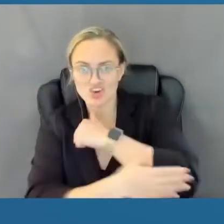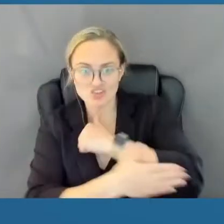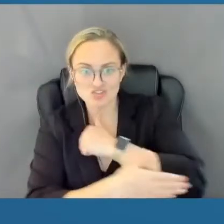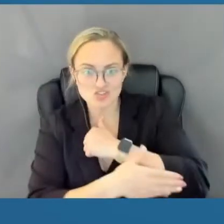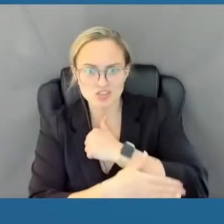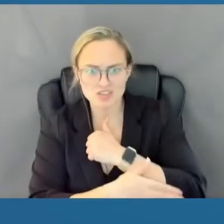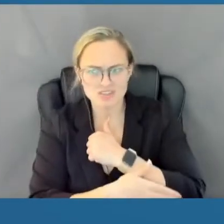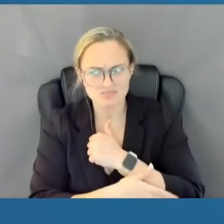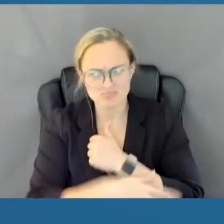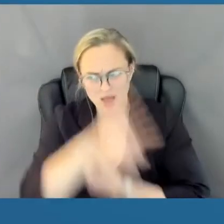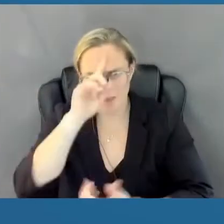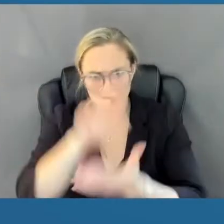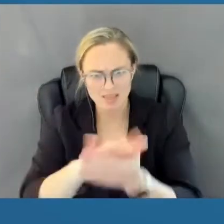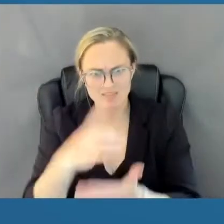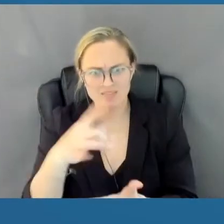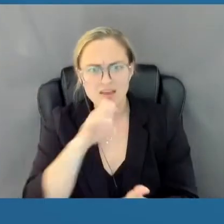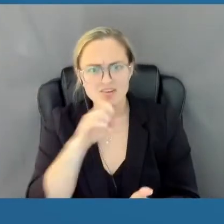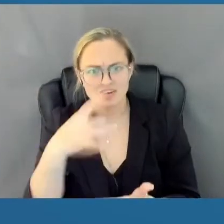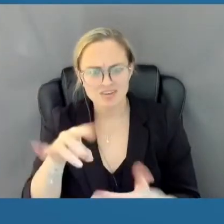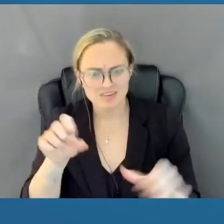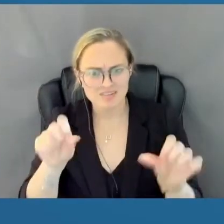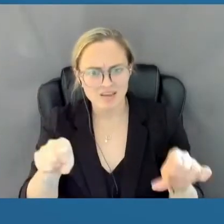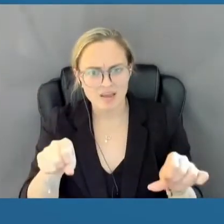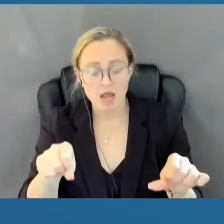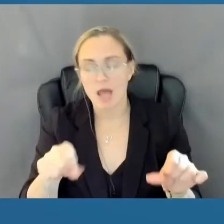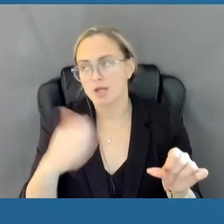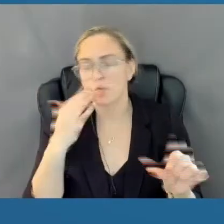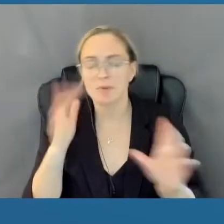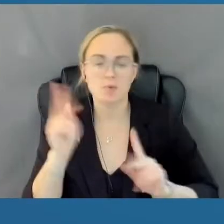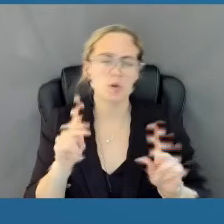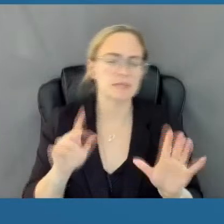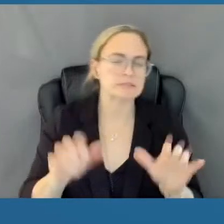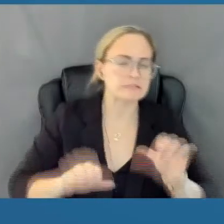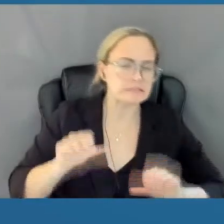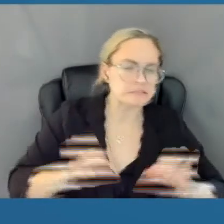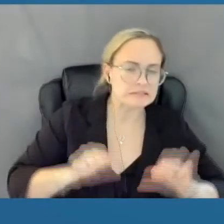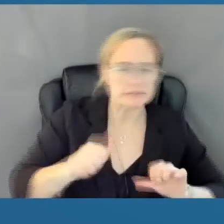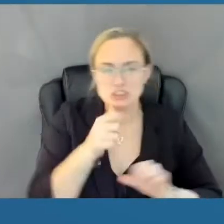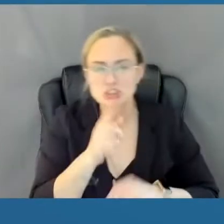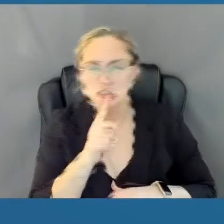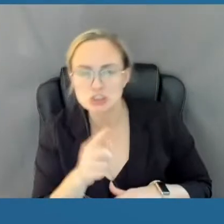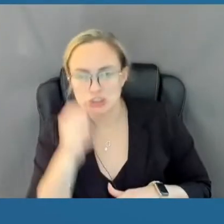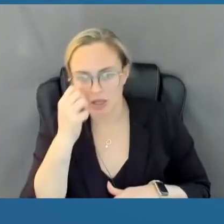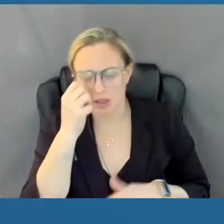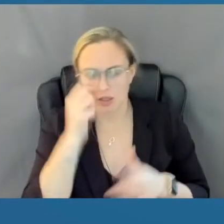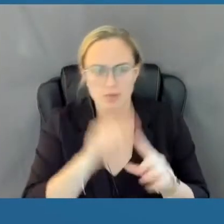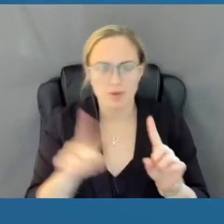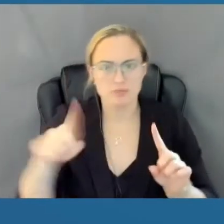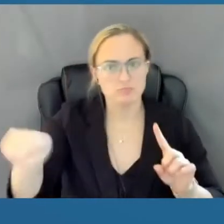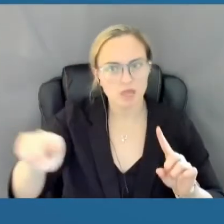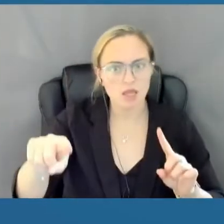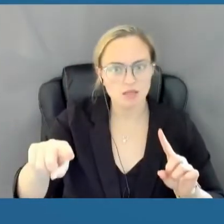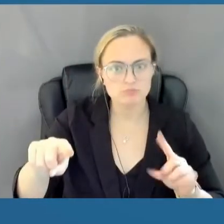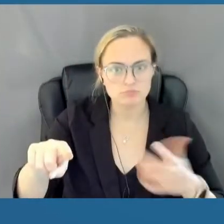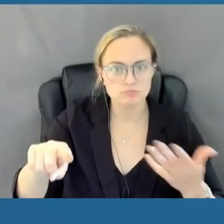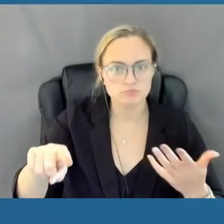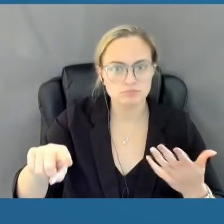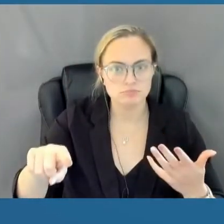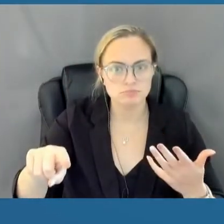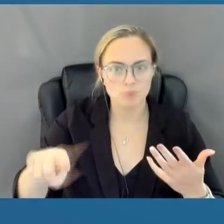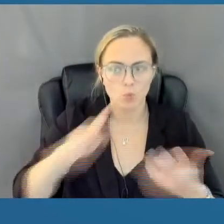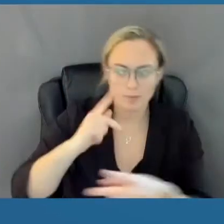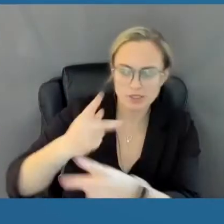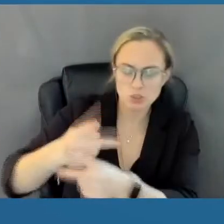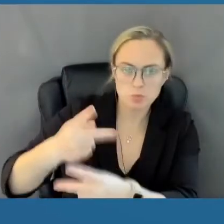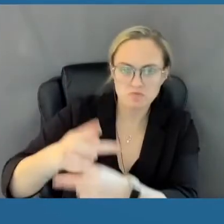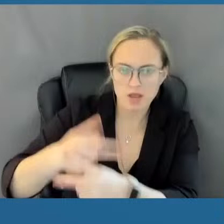in 18-year-olds, but I know there's a lot of question about this. And our proposal was to basically say that they would, be supervised for a